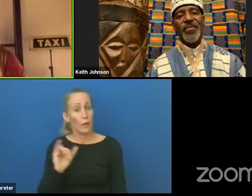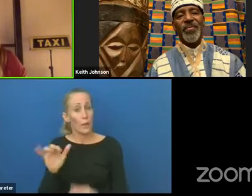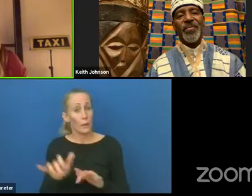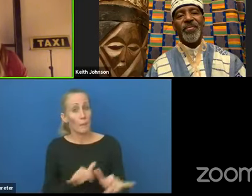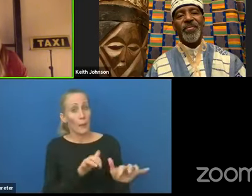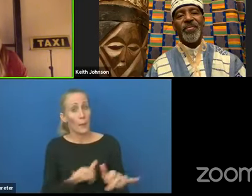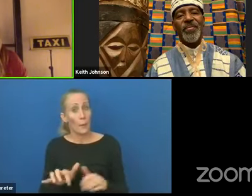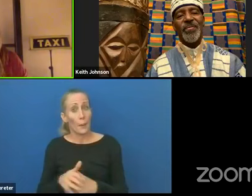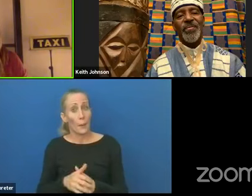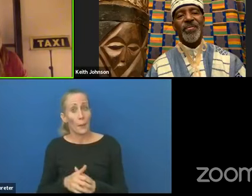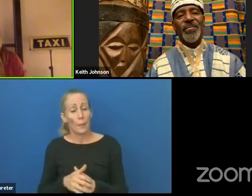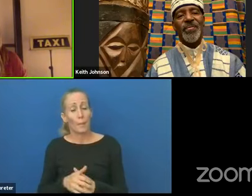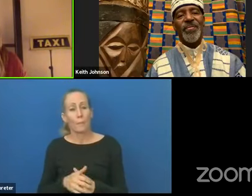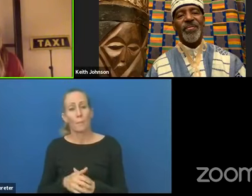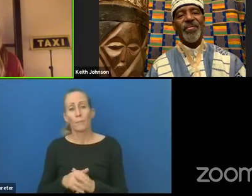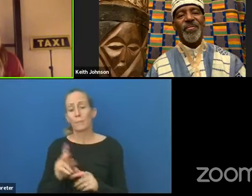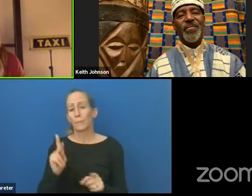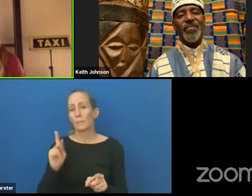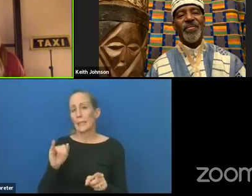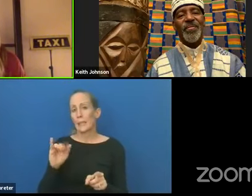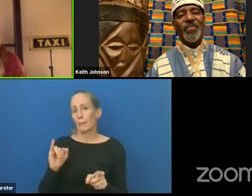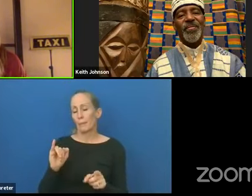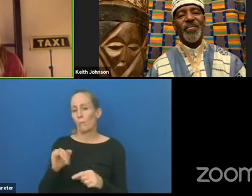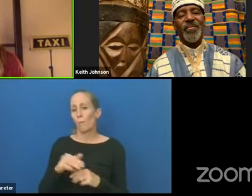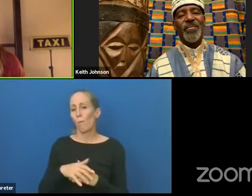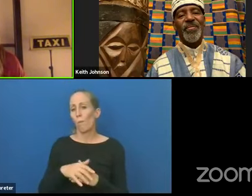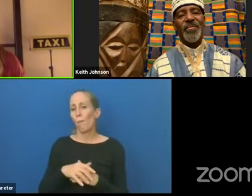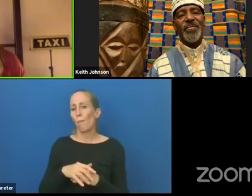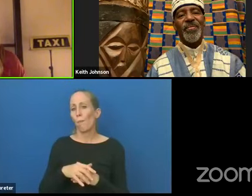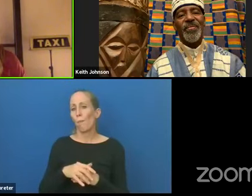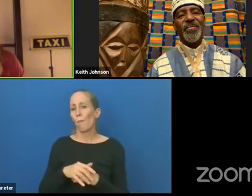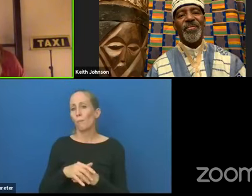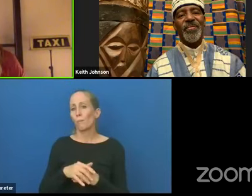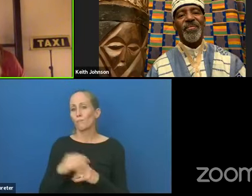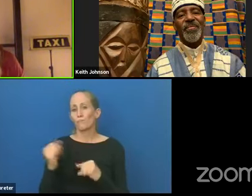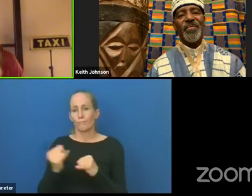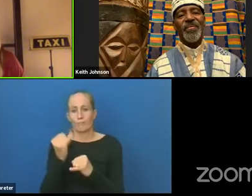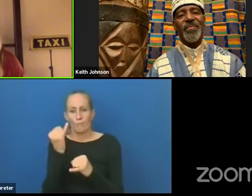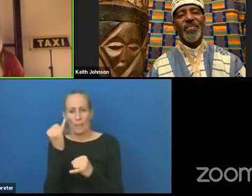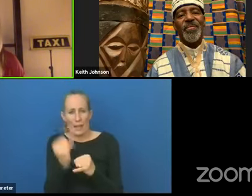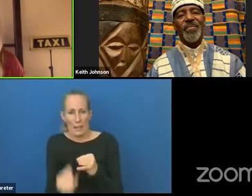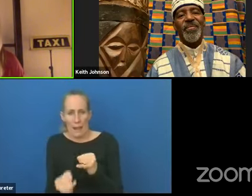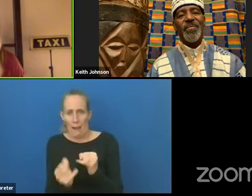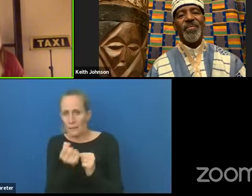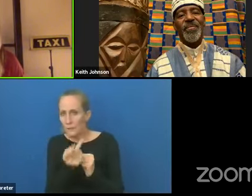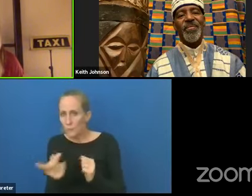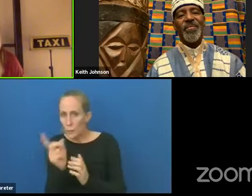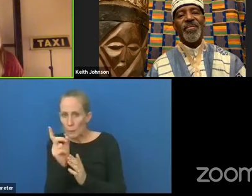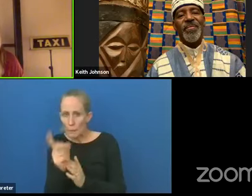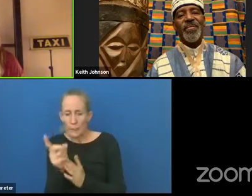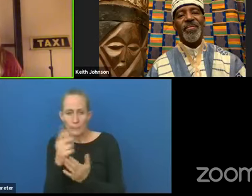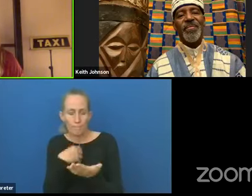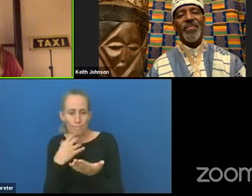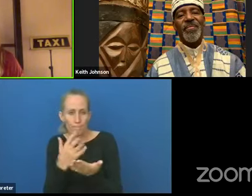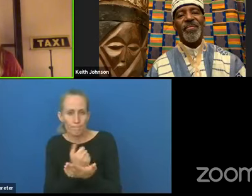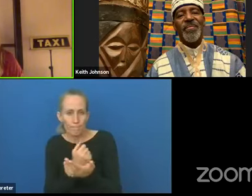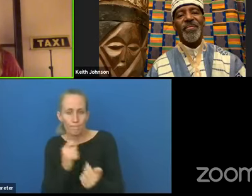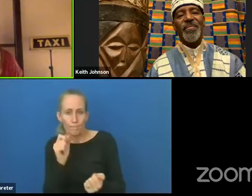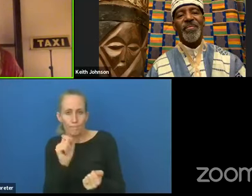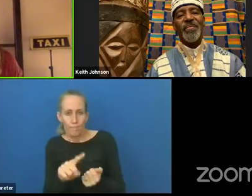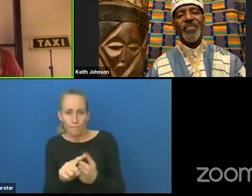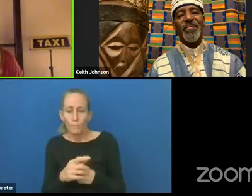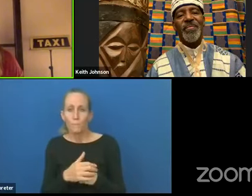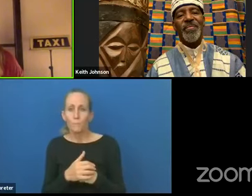I wanted to ask you, Keith, just, in our last few minutes together, if what you make